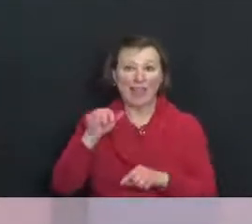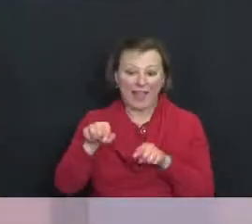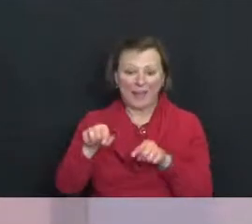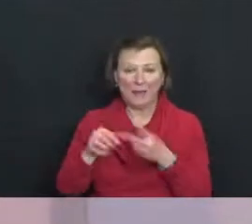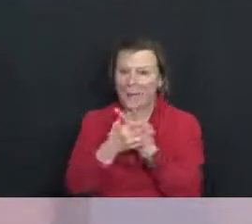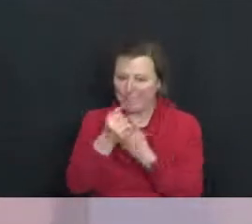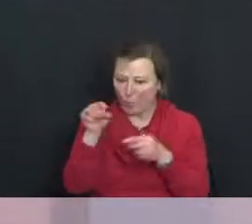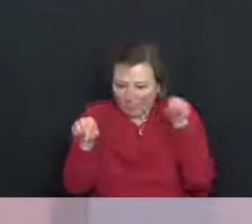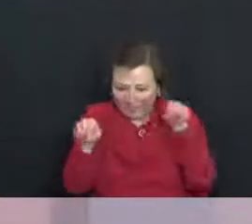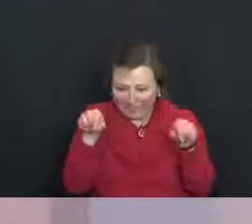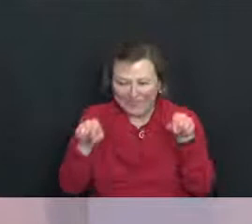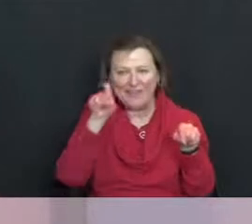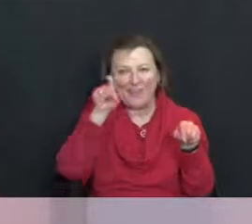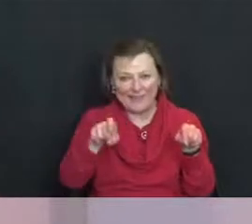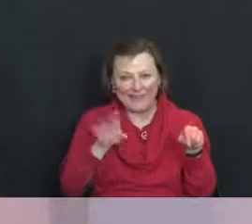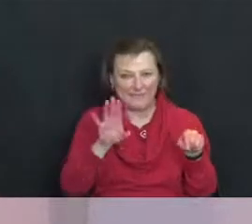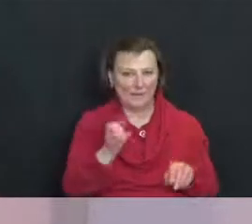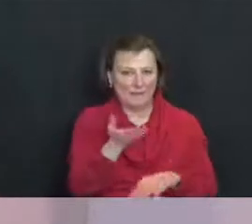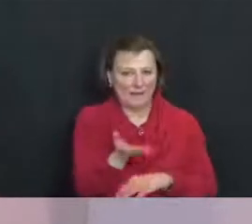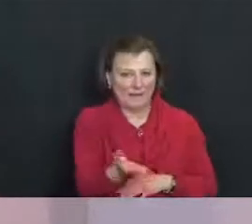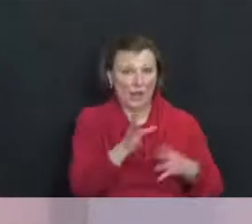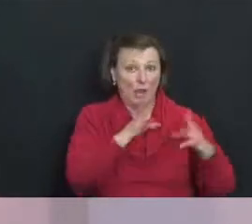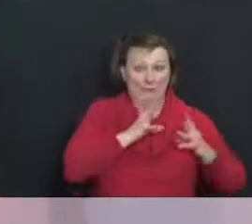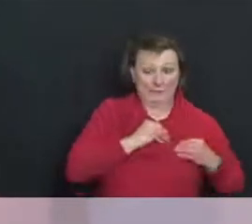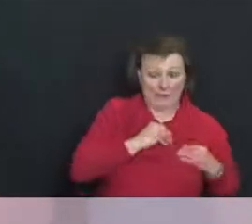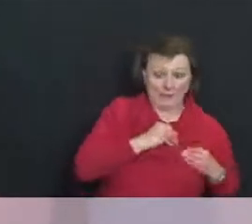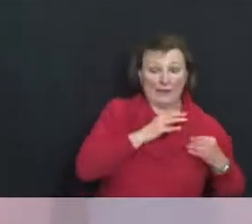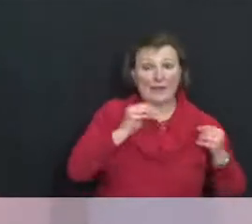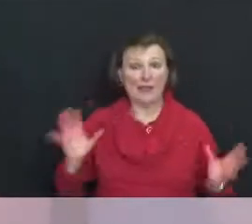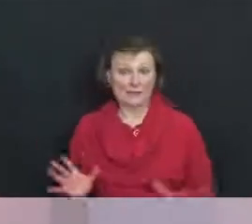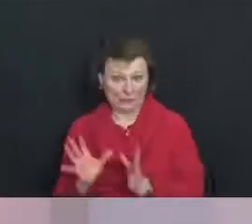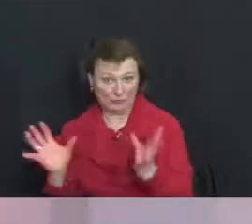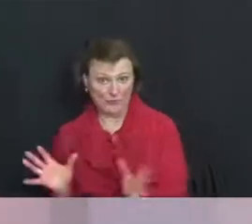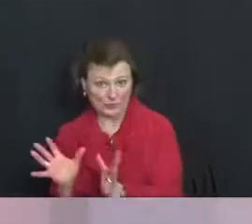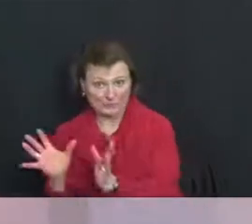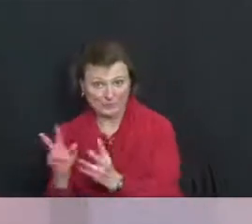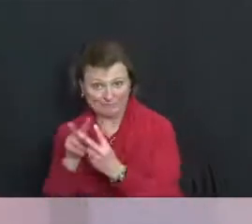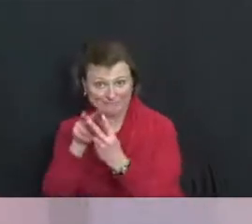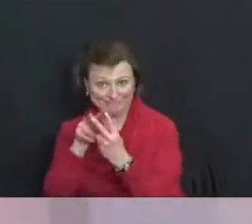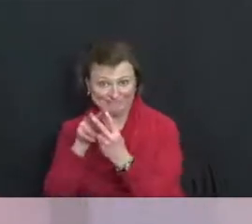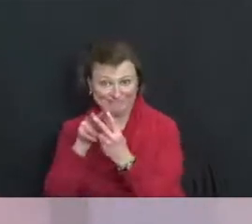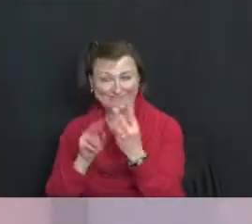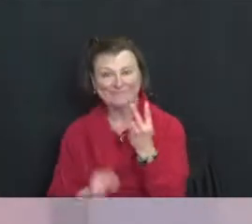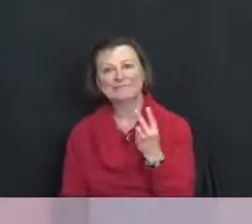Both of those have to be there. Acceptance and encouragement.